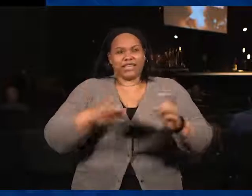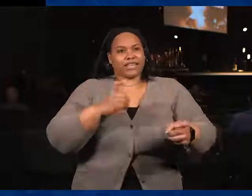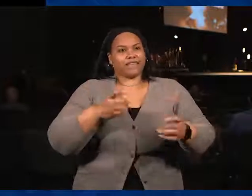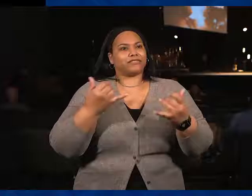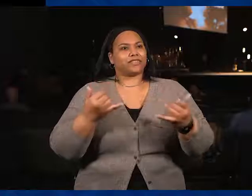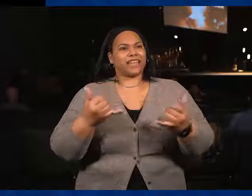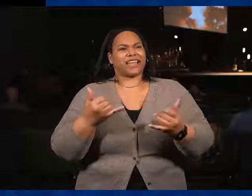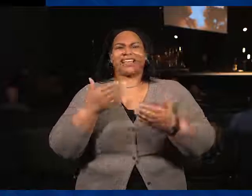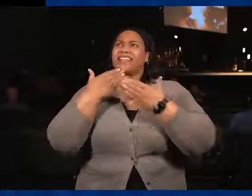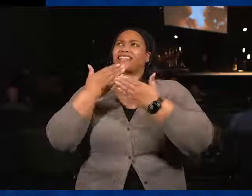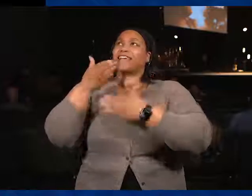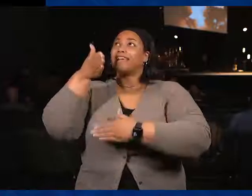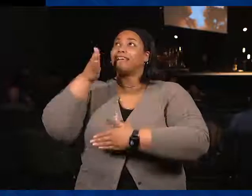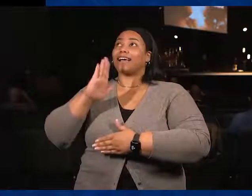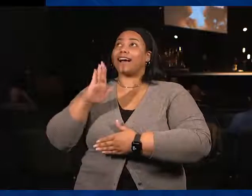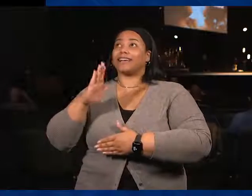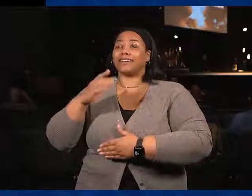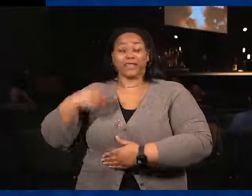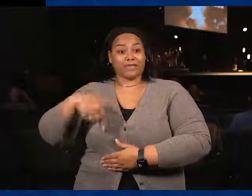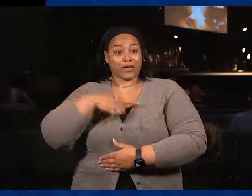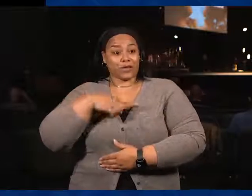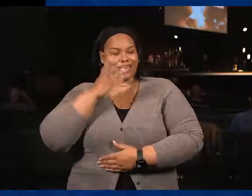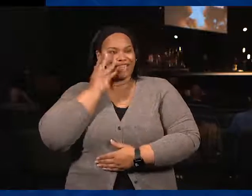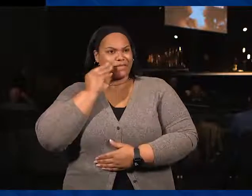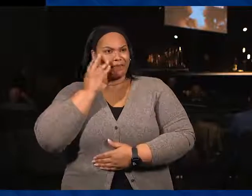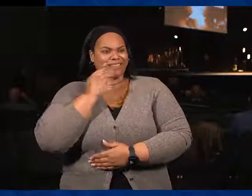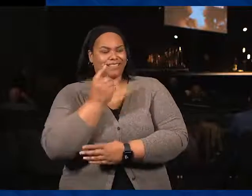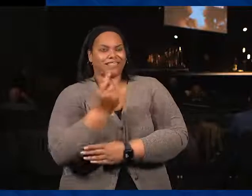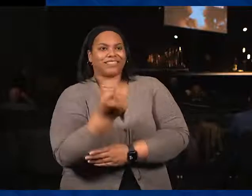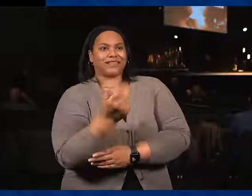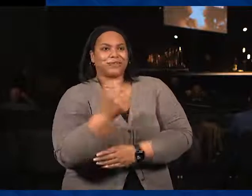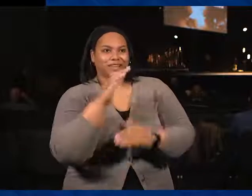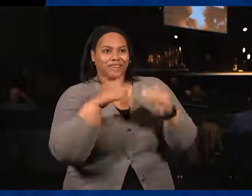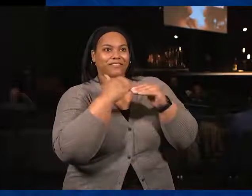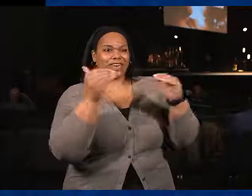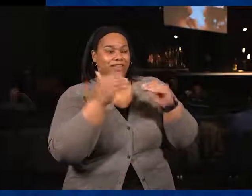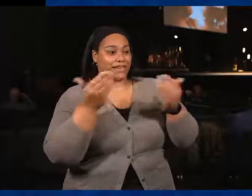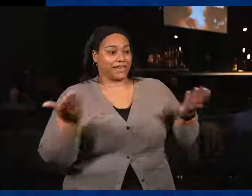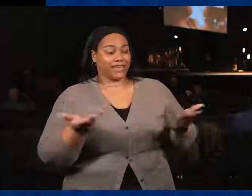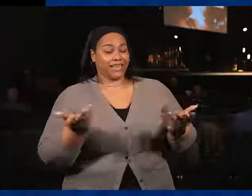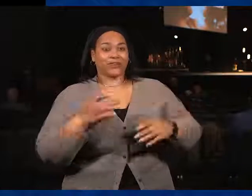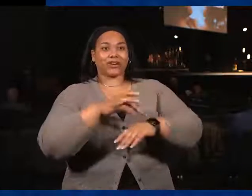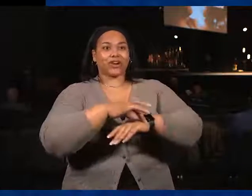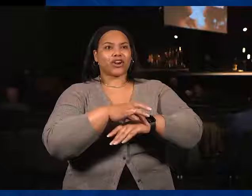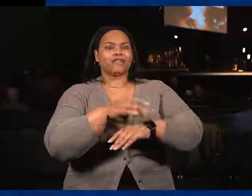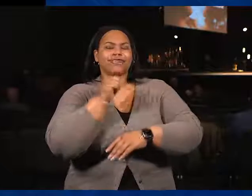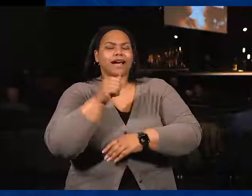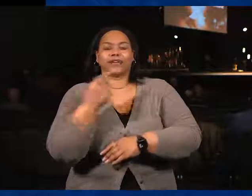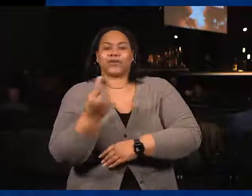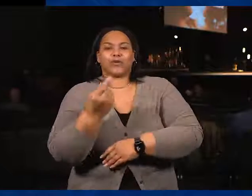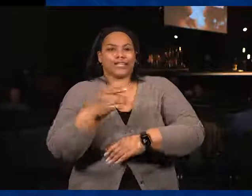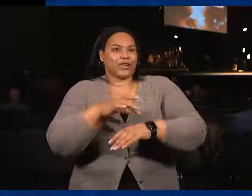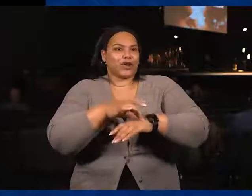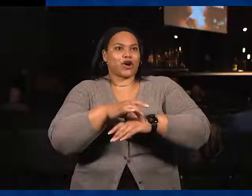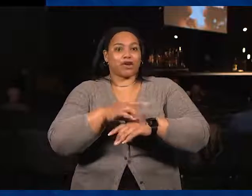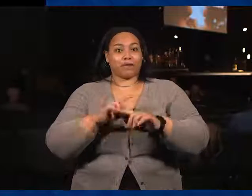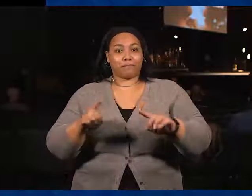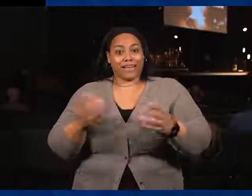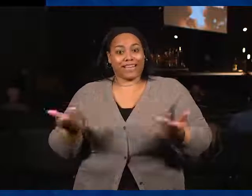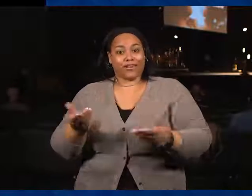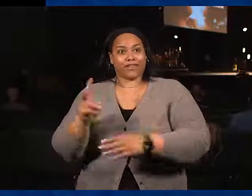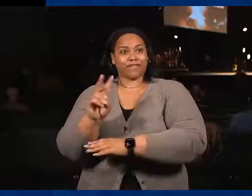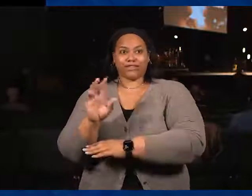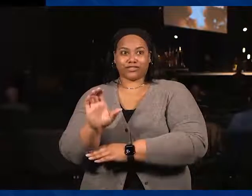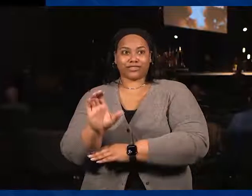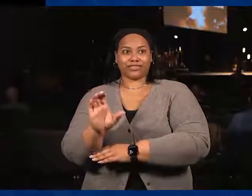little taste, we get a little glimpse of heaven here, not just here on earth, but here at Vineyard Columbus. This is a blessing that every church